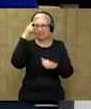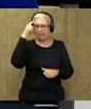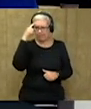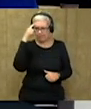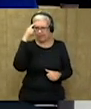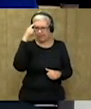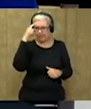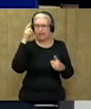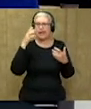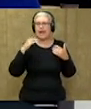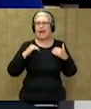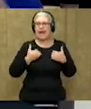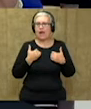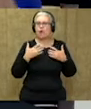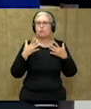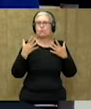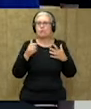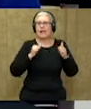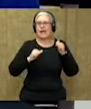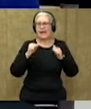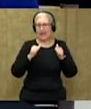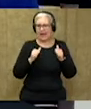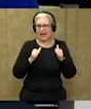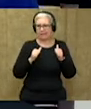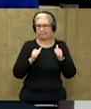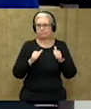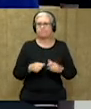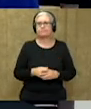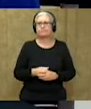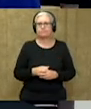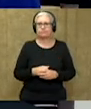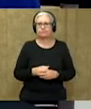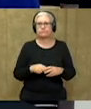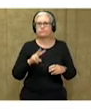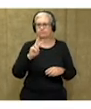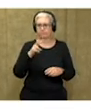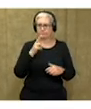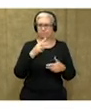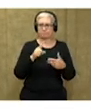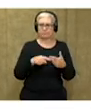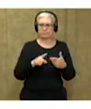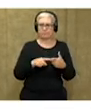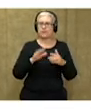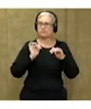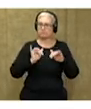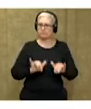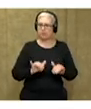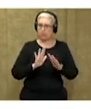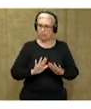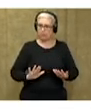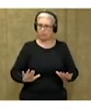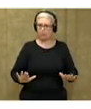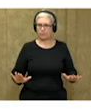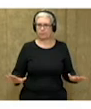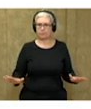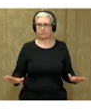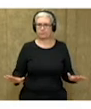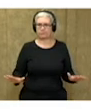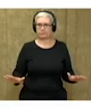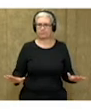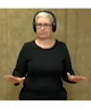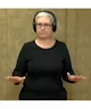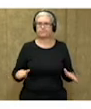react to this situation before we impulsively react? The second one is stay calm. And there's a couple different ways that we can do